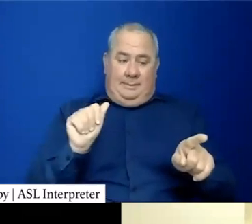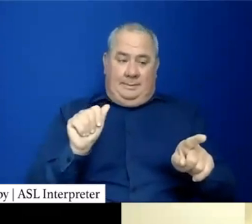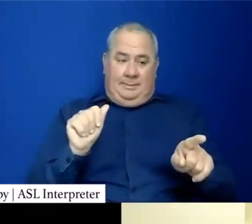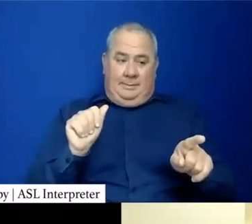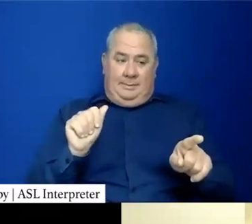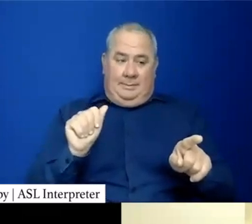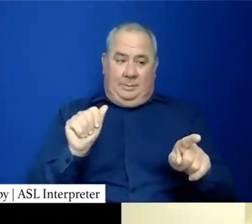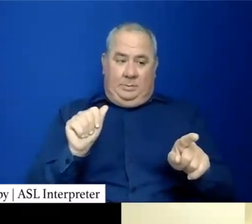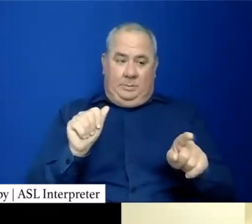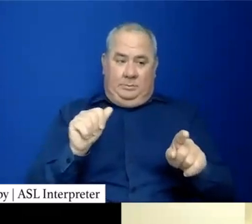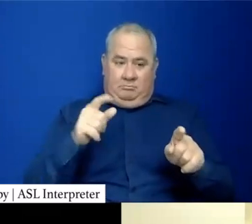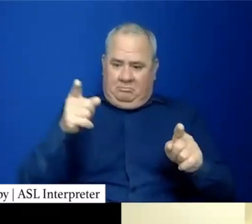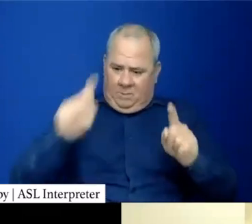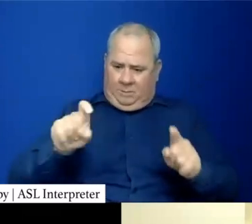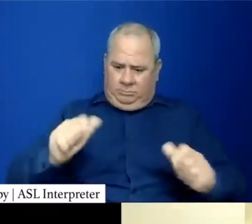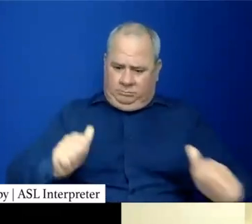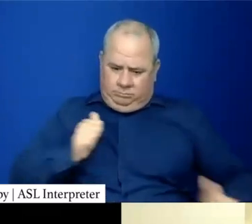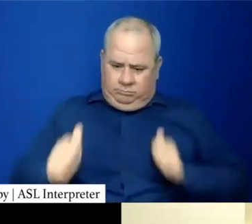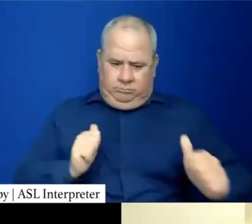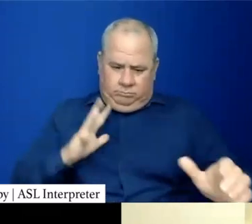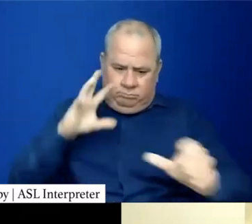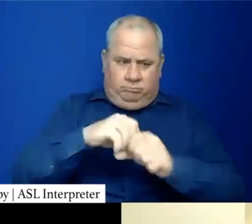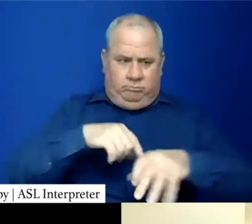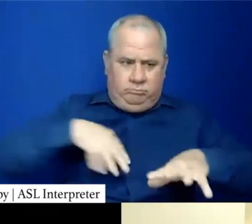they're going to be making assumptions about you